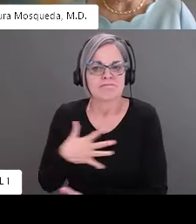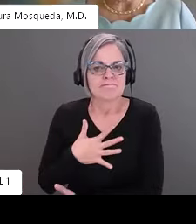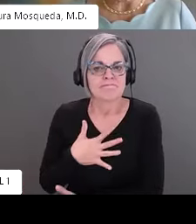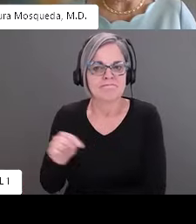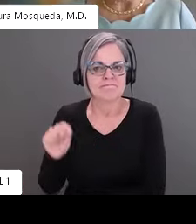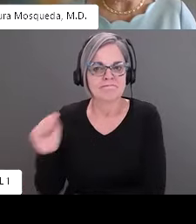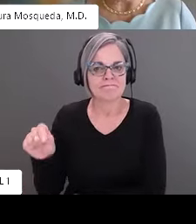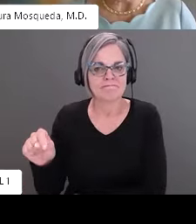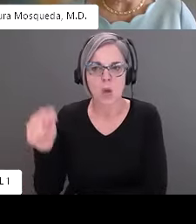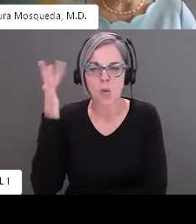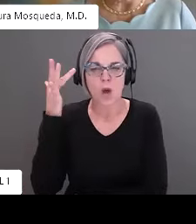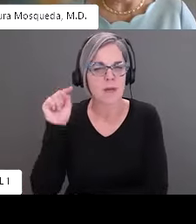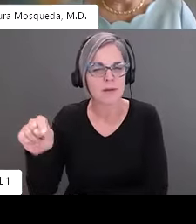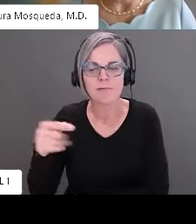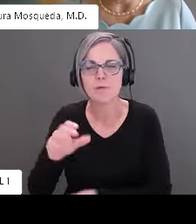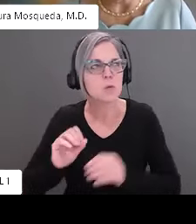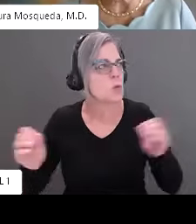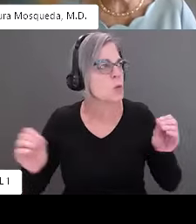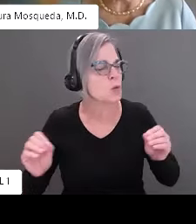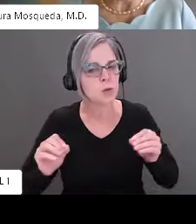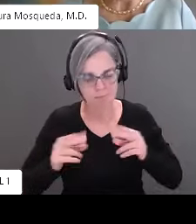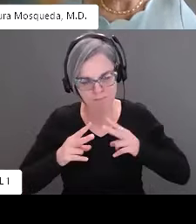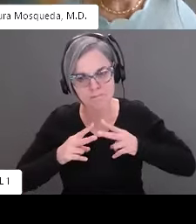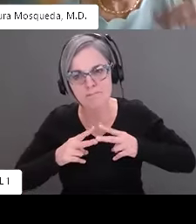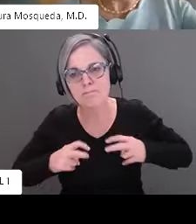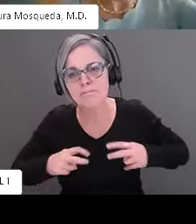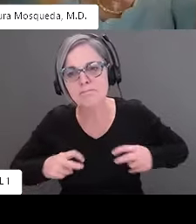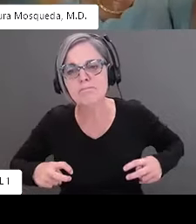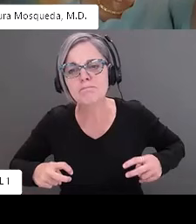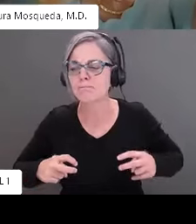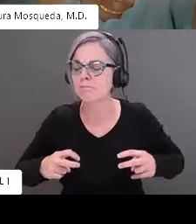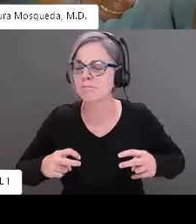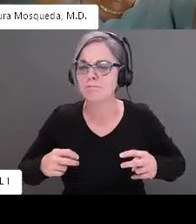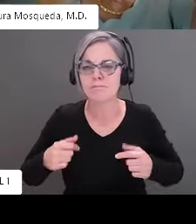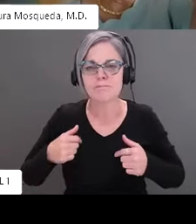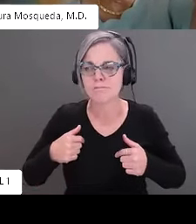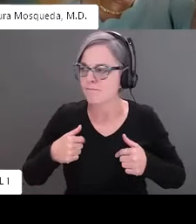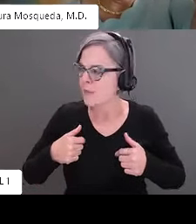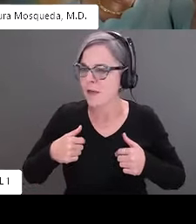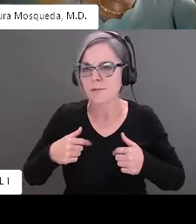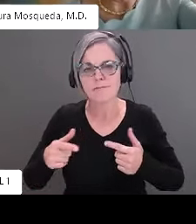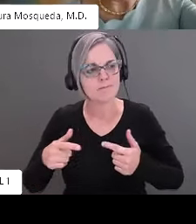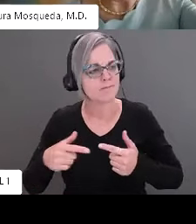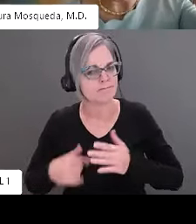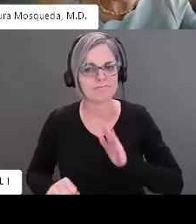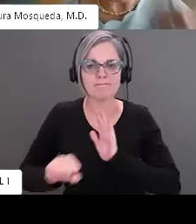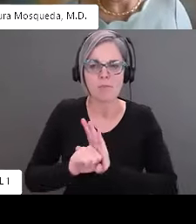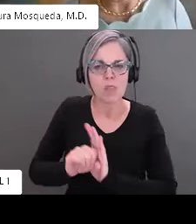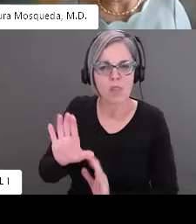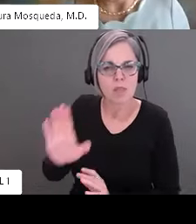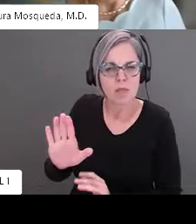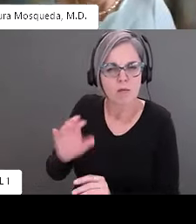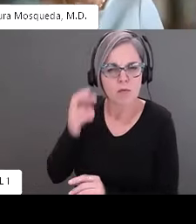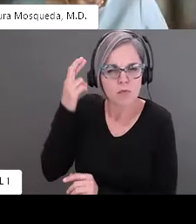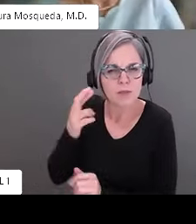and have reasons of their own that they're not capable or willing to have